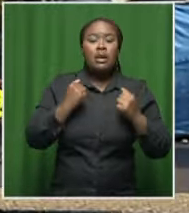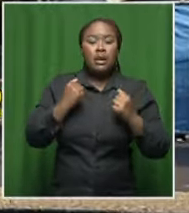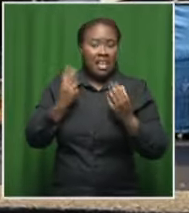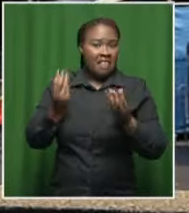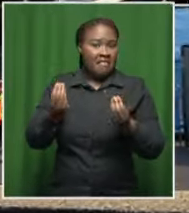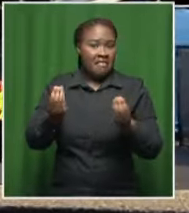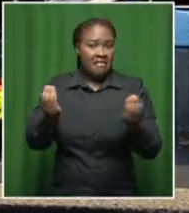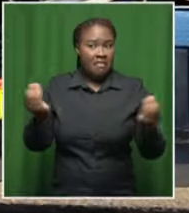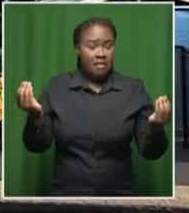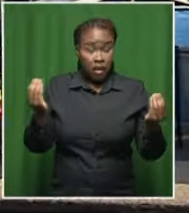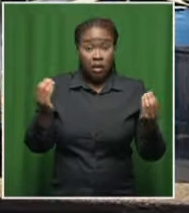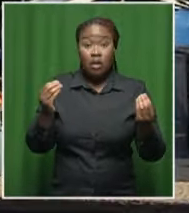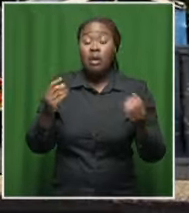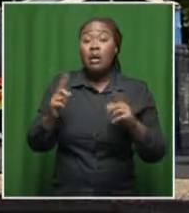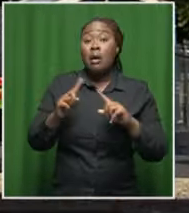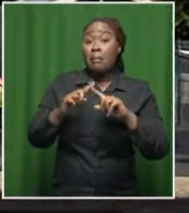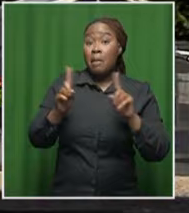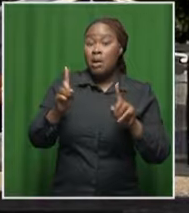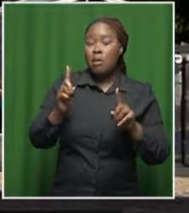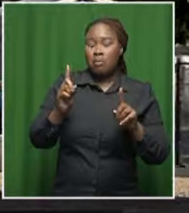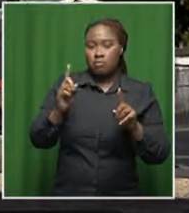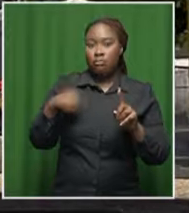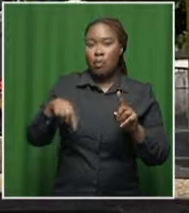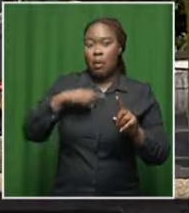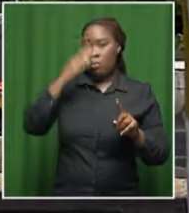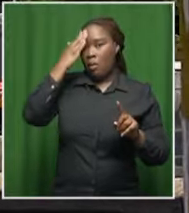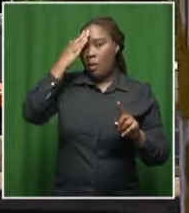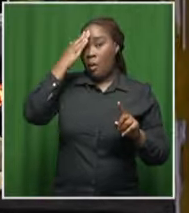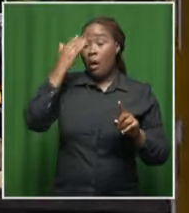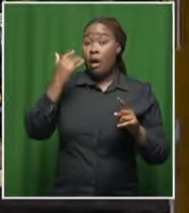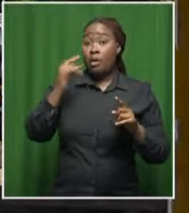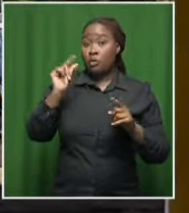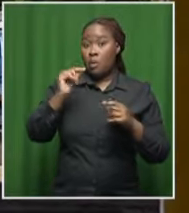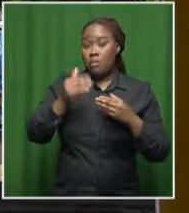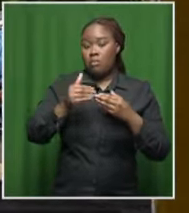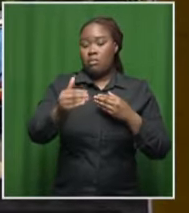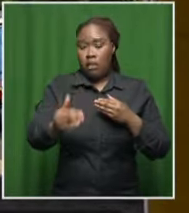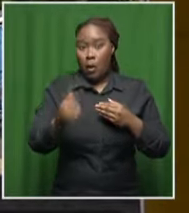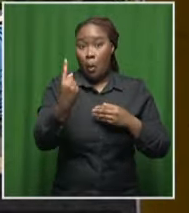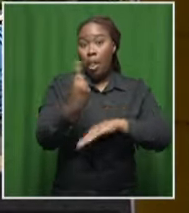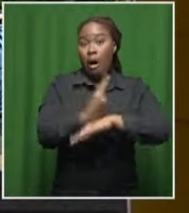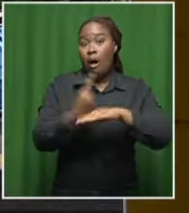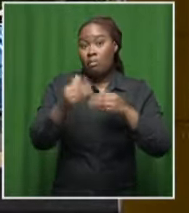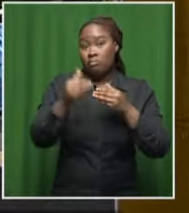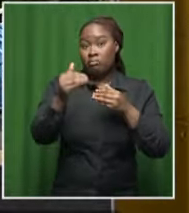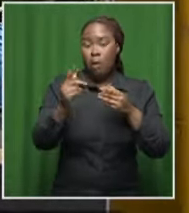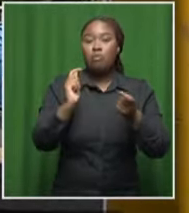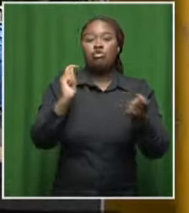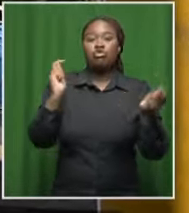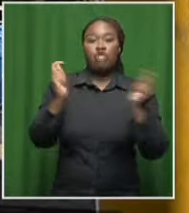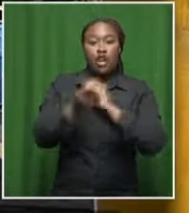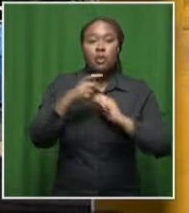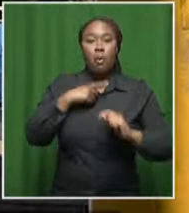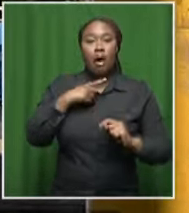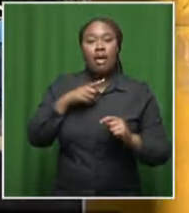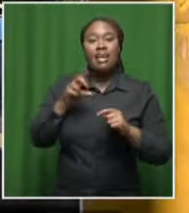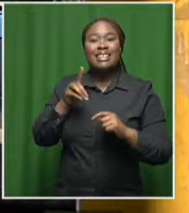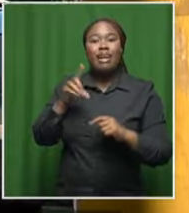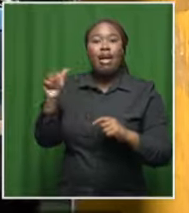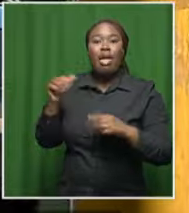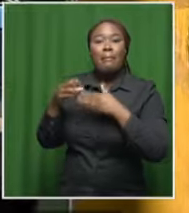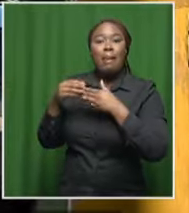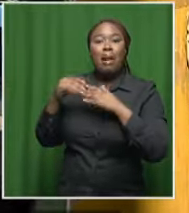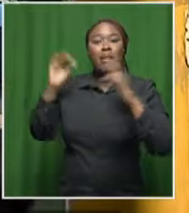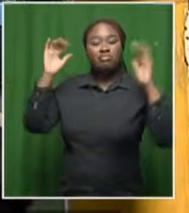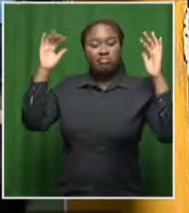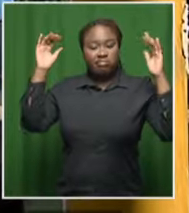meet. But we know that that picture is going to change within the next hour, Lebo.